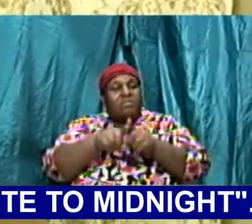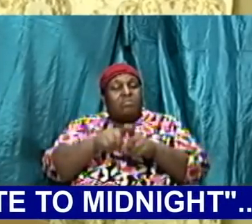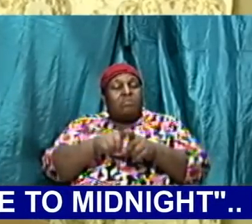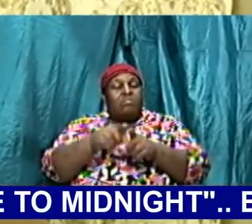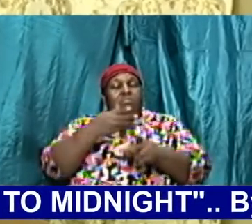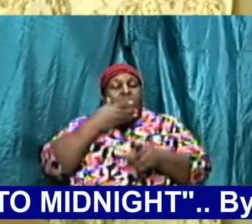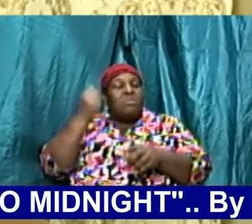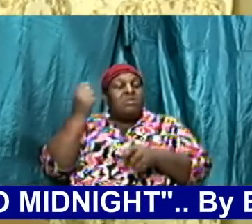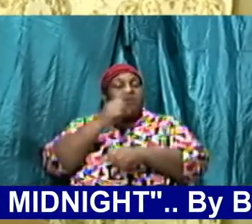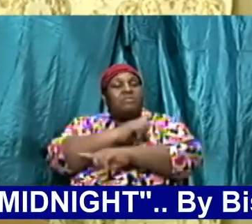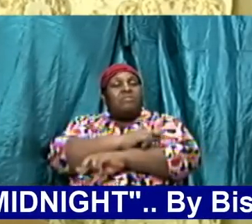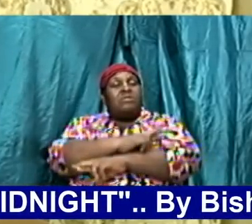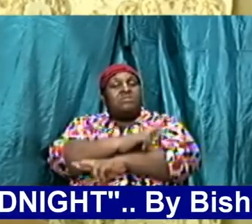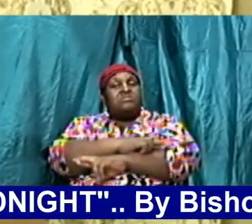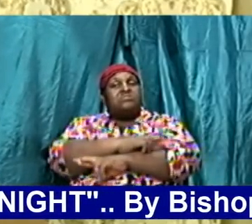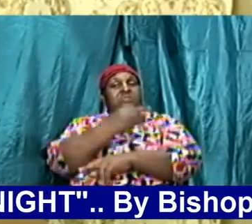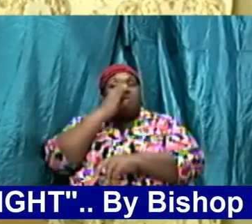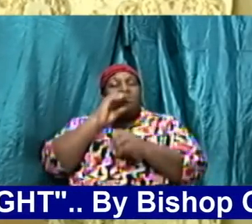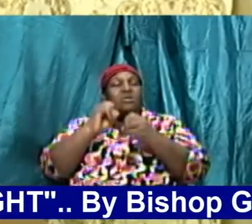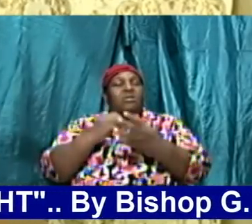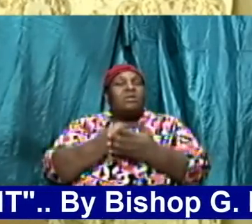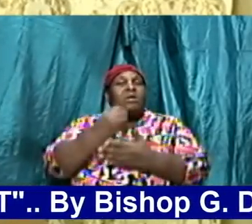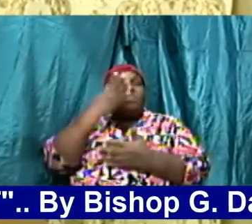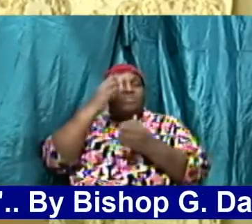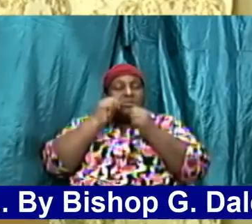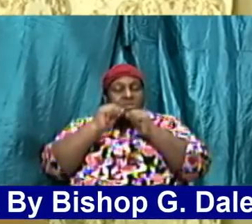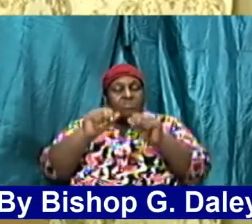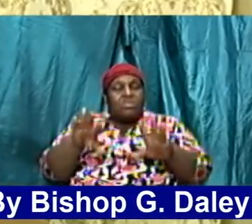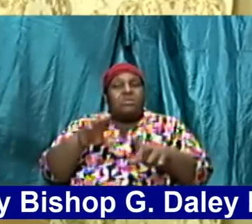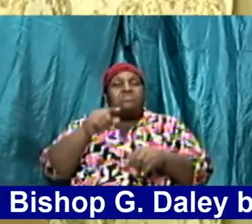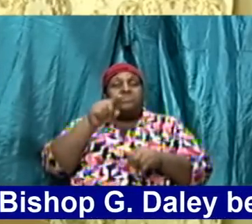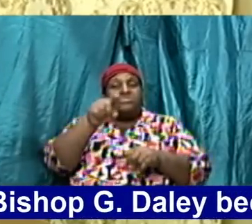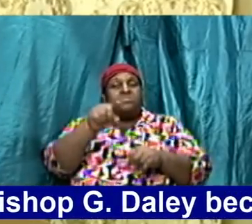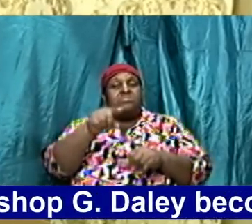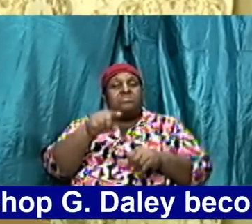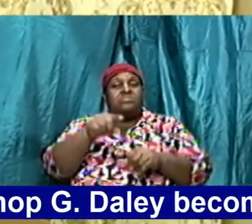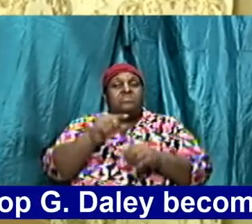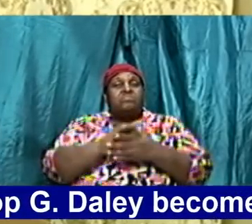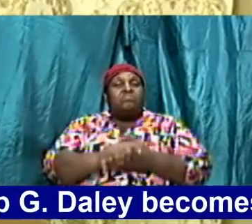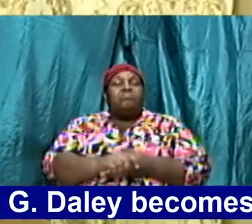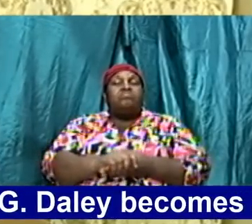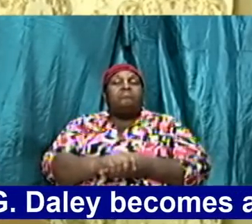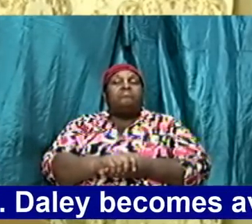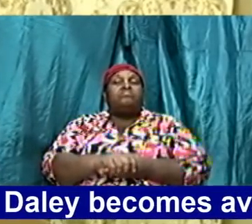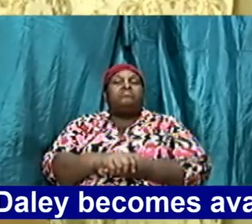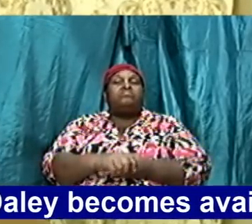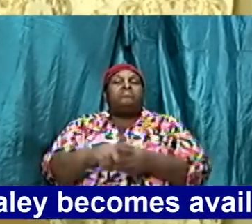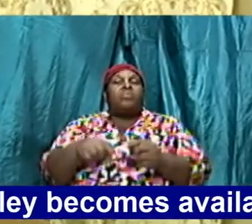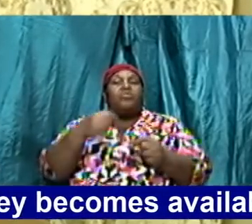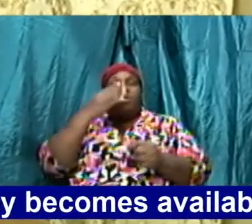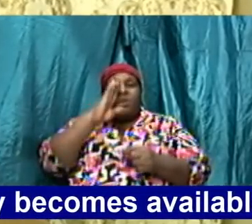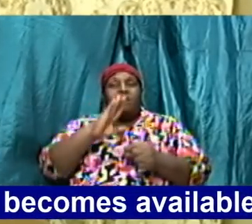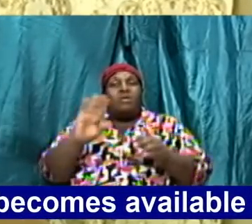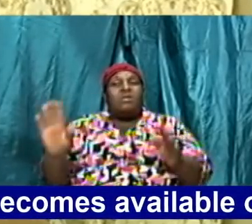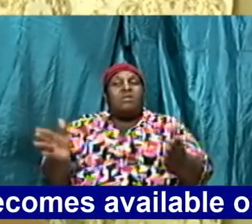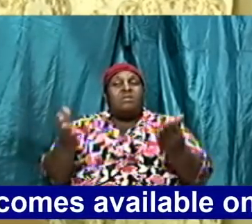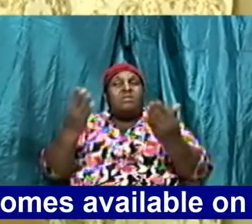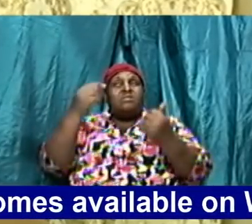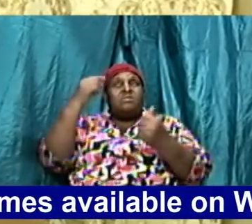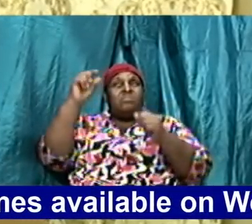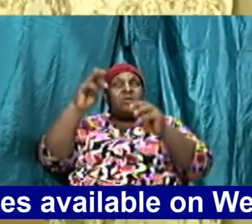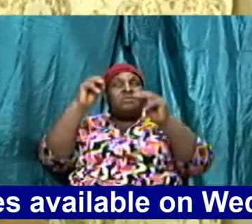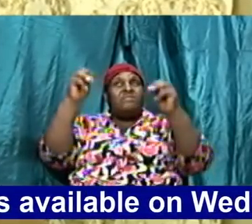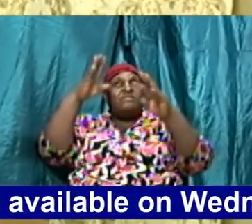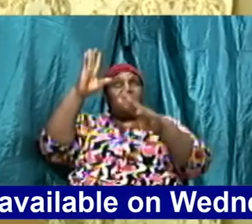rest. God richly bless you. Bow your heads as I pray. Great God, we exalt you. We magnify your